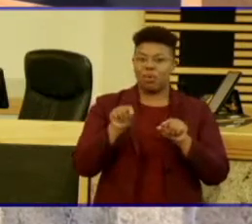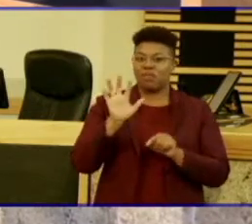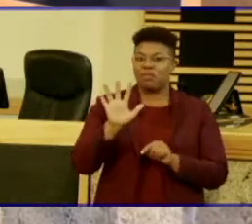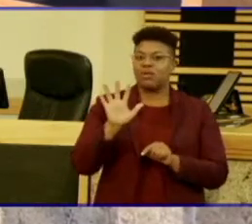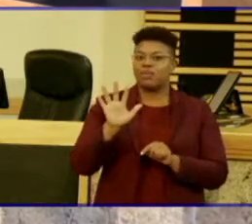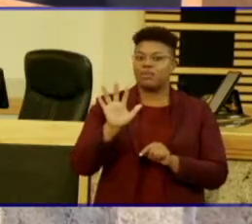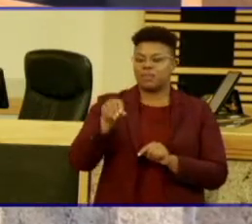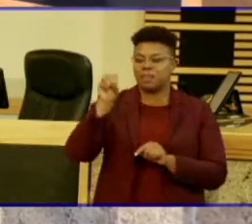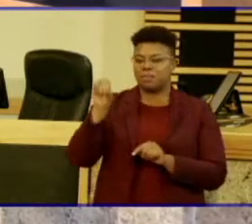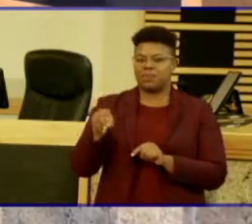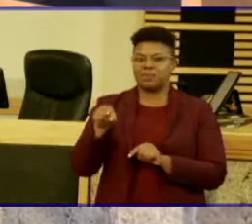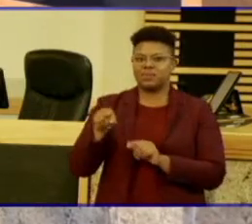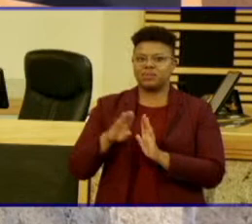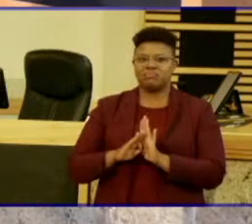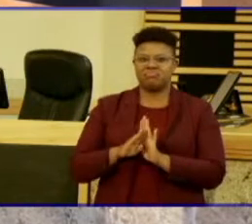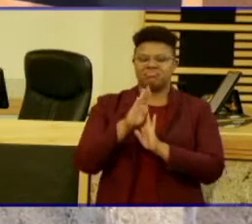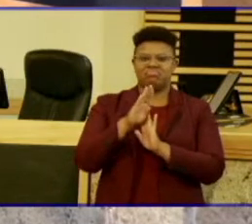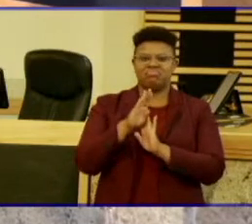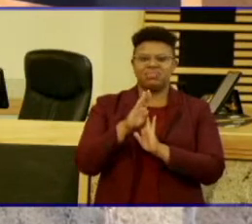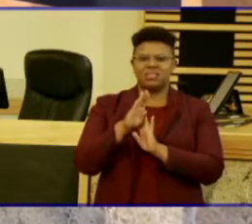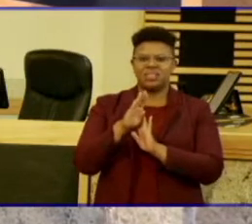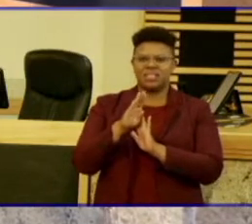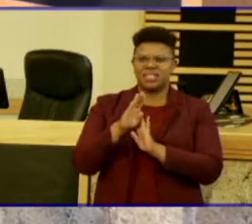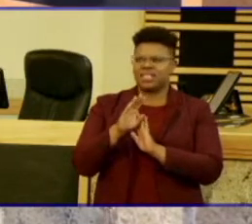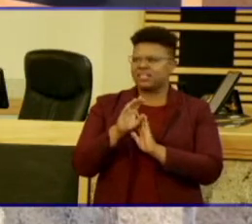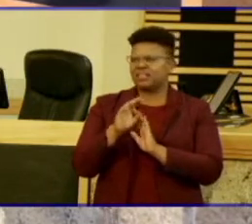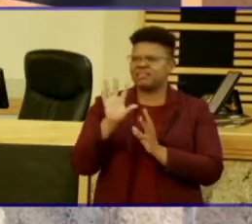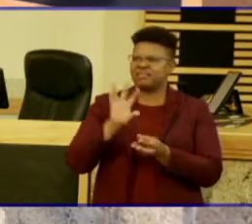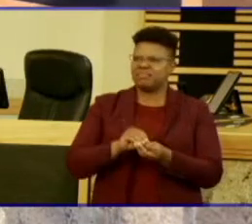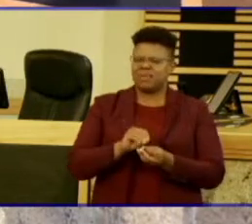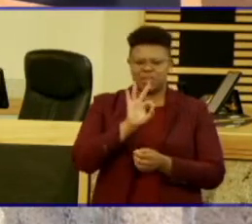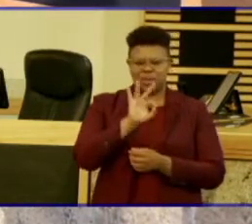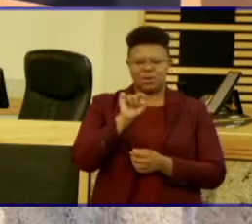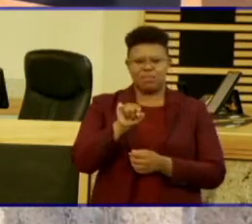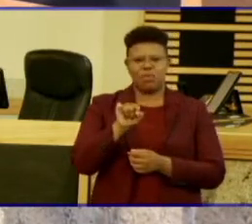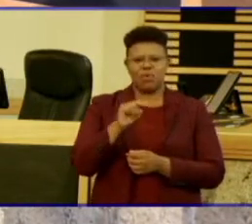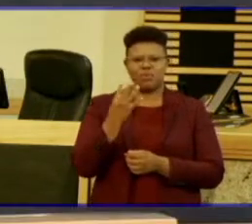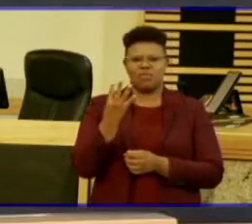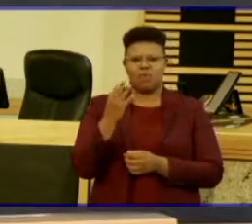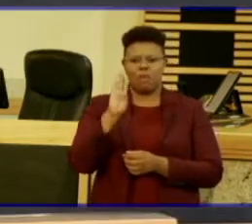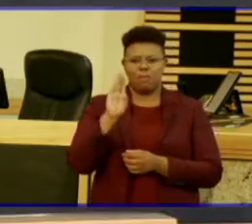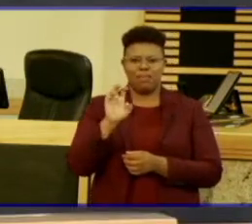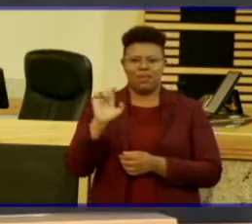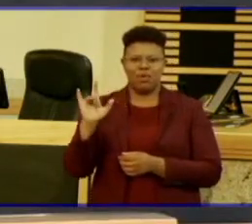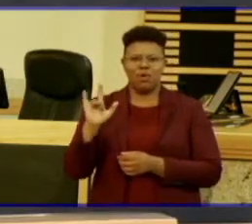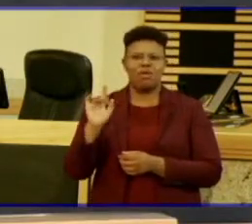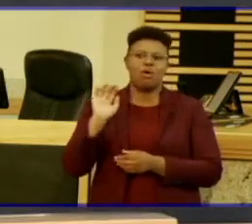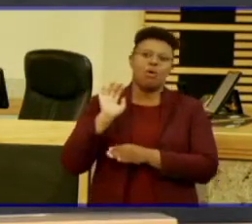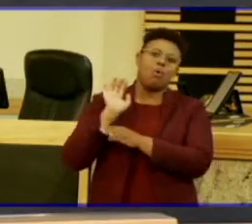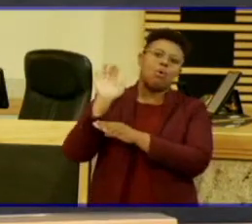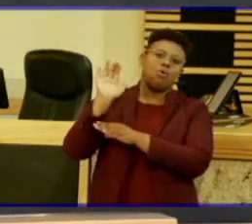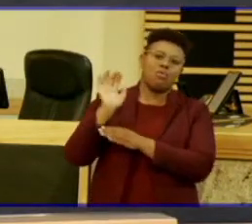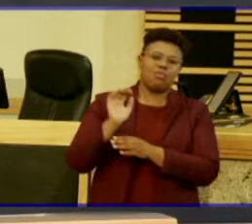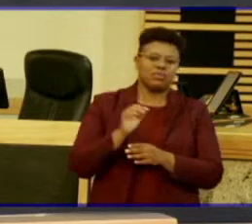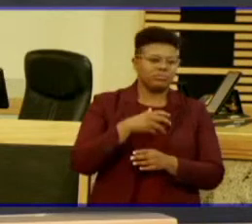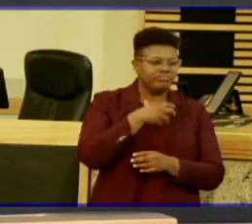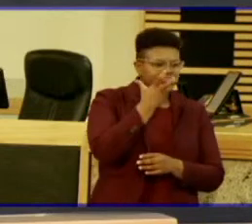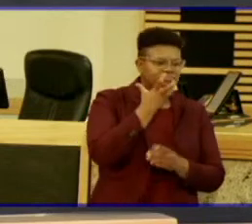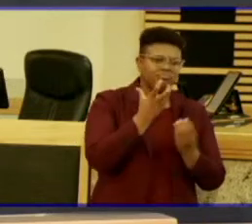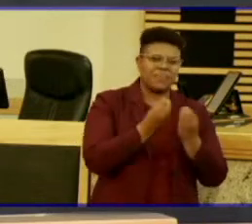16.5 and citrus yielded 3.4 billion in exports in the last season. With the support of government,